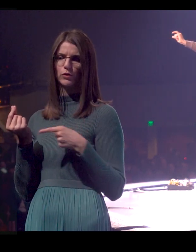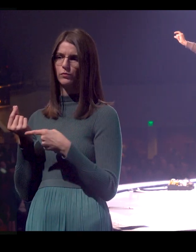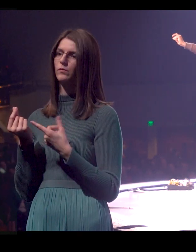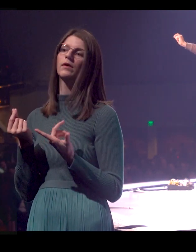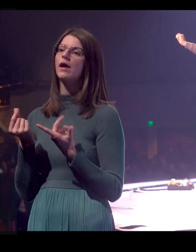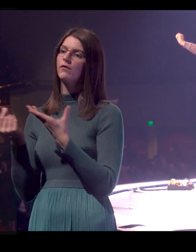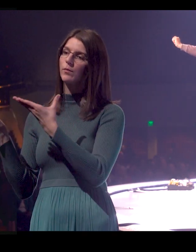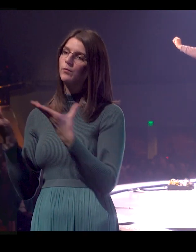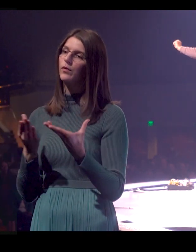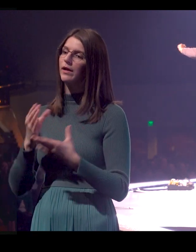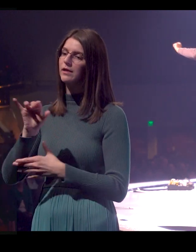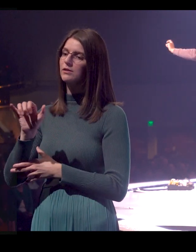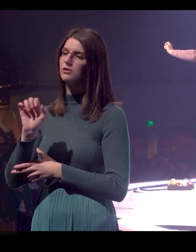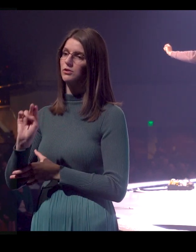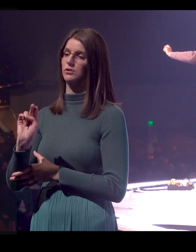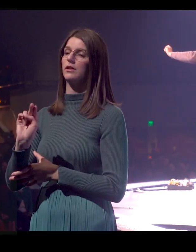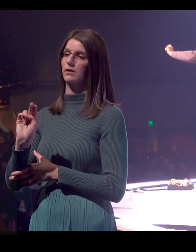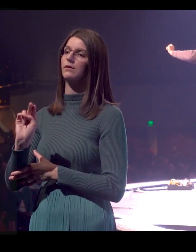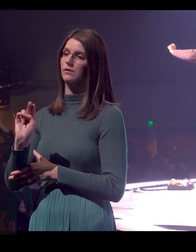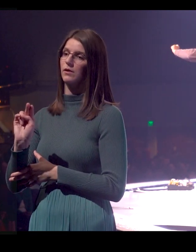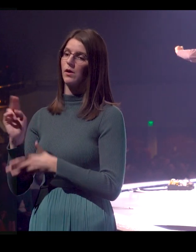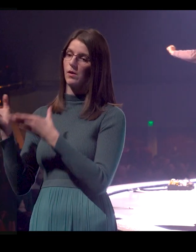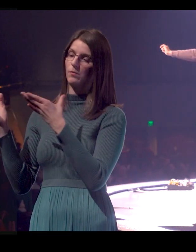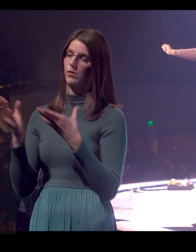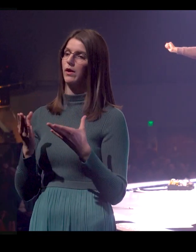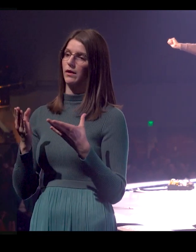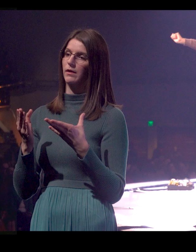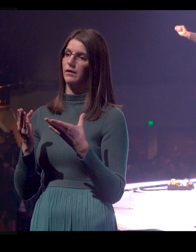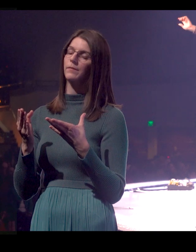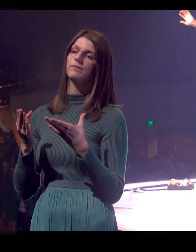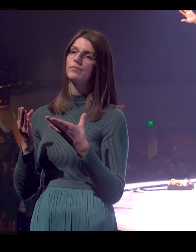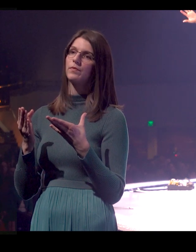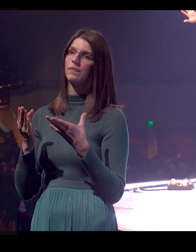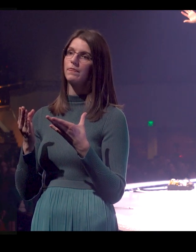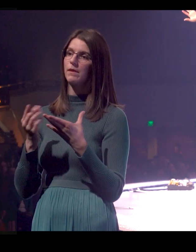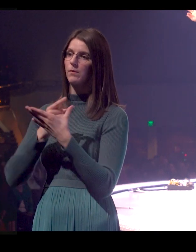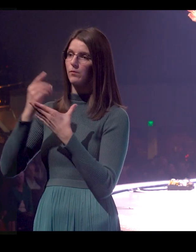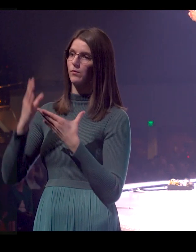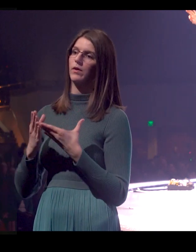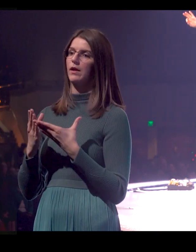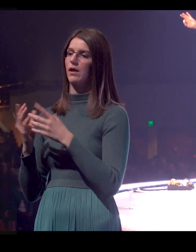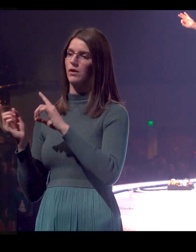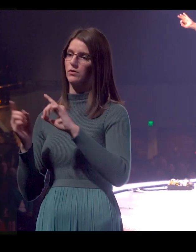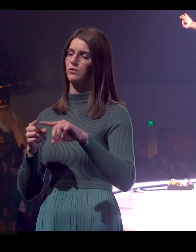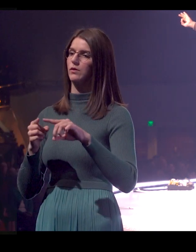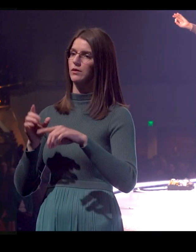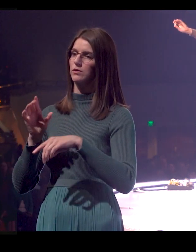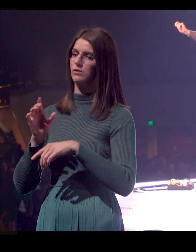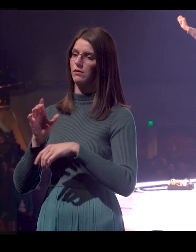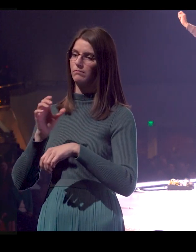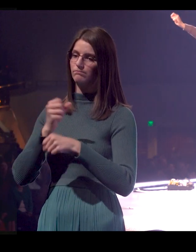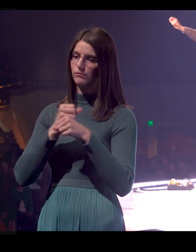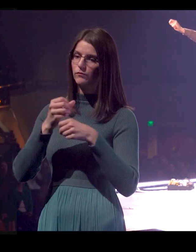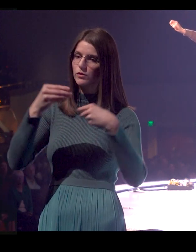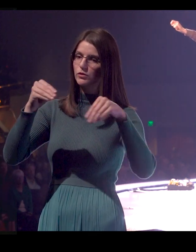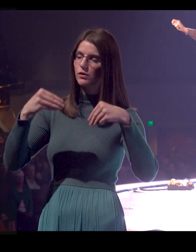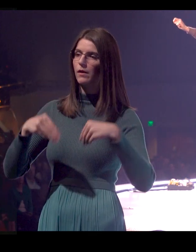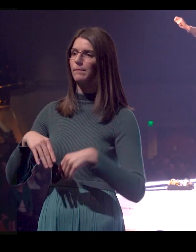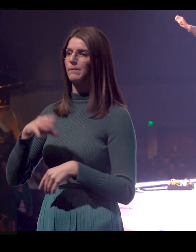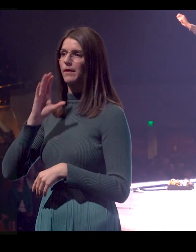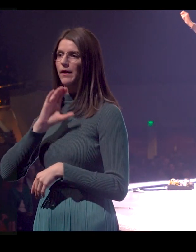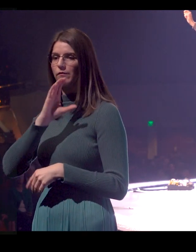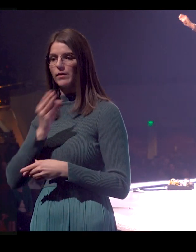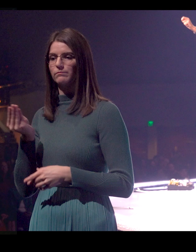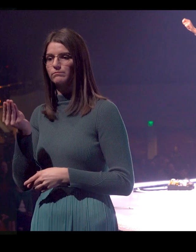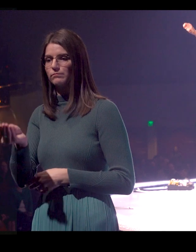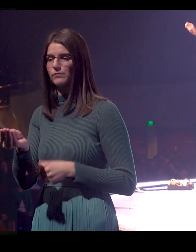weekend service and take it to one of our coffee shops or our cafes and turn it in, we have a special treat for you that you're not gonna wanna miss out